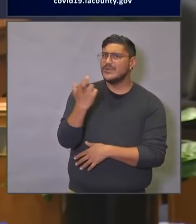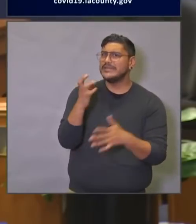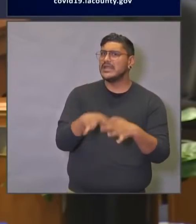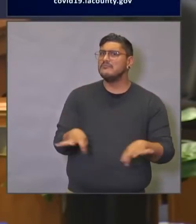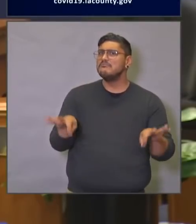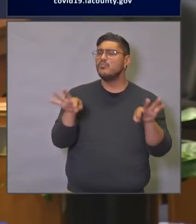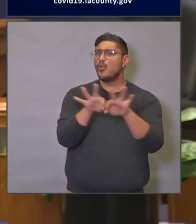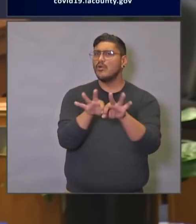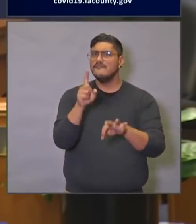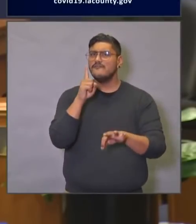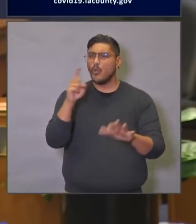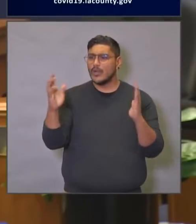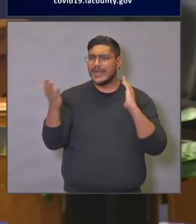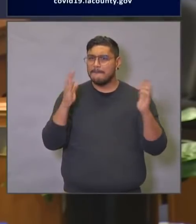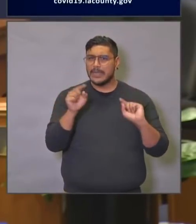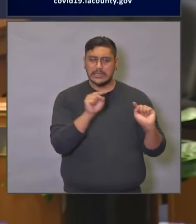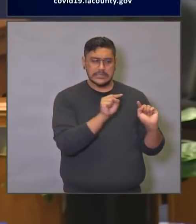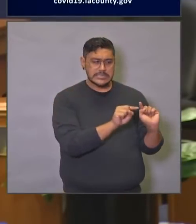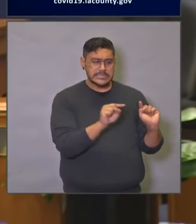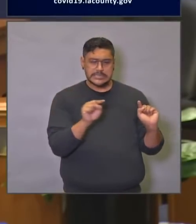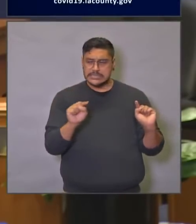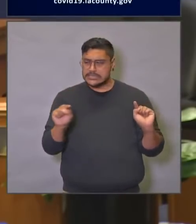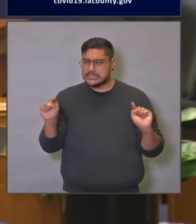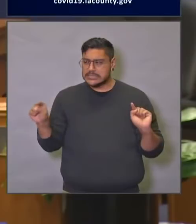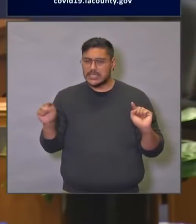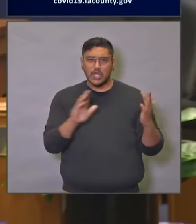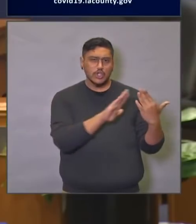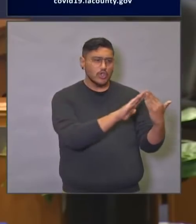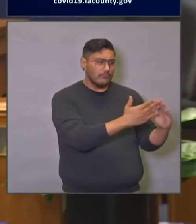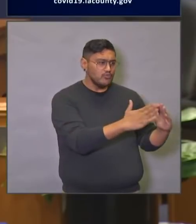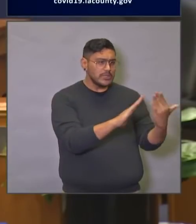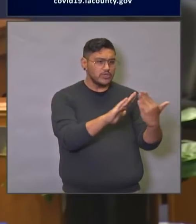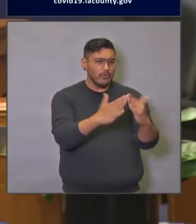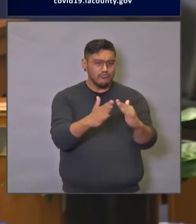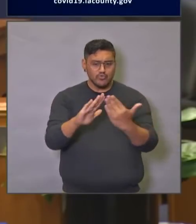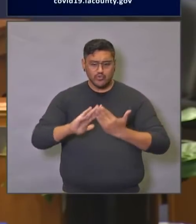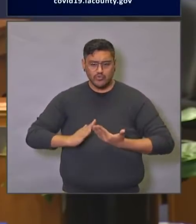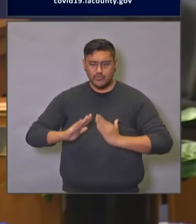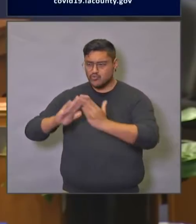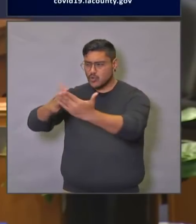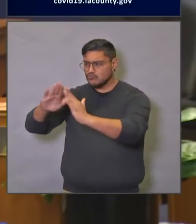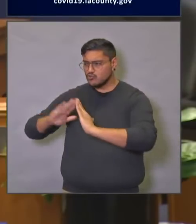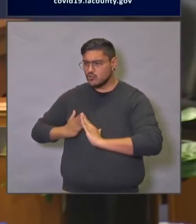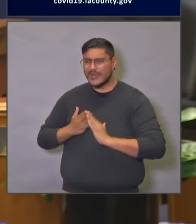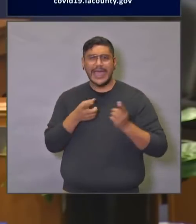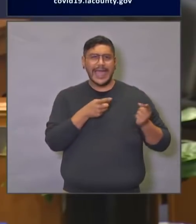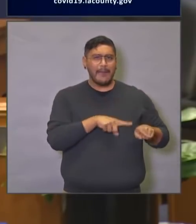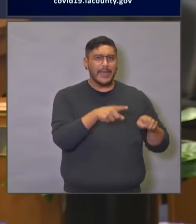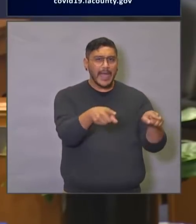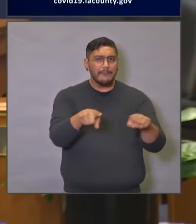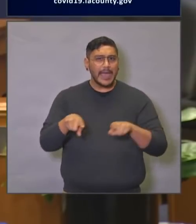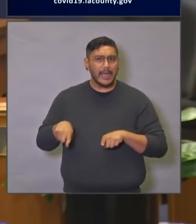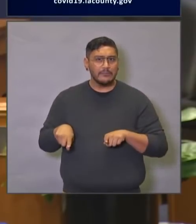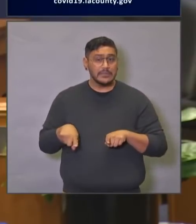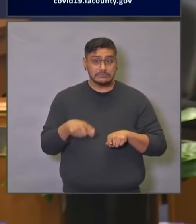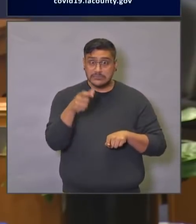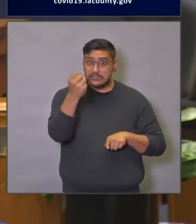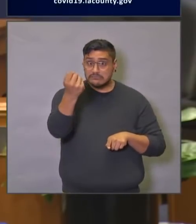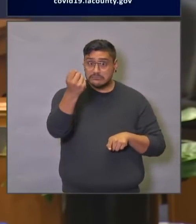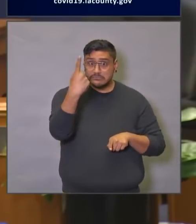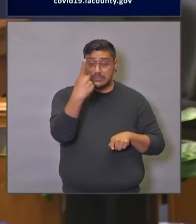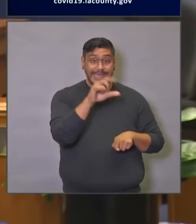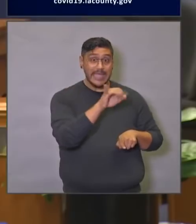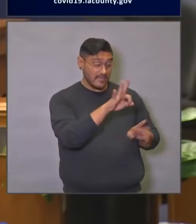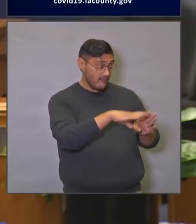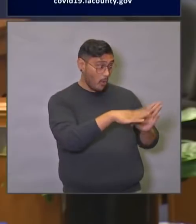and what then may happen in your school community because they're very connected. And we need to really make sure